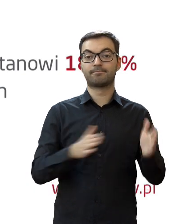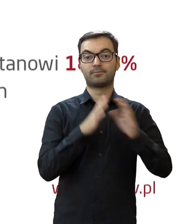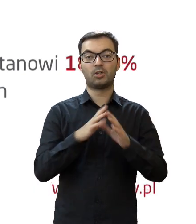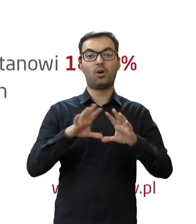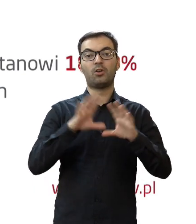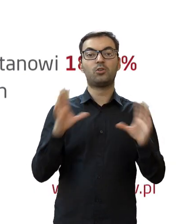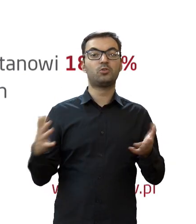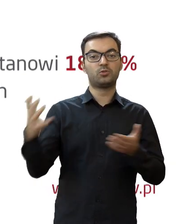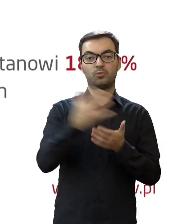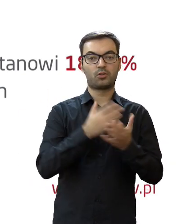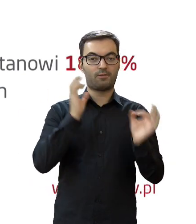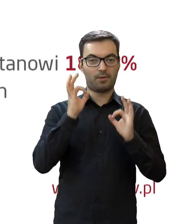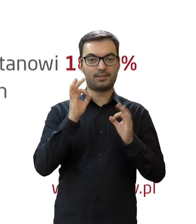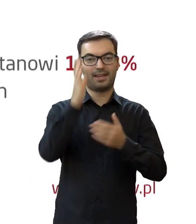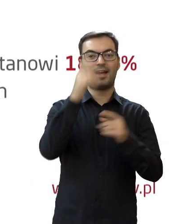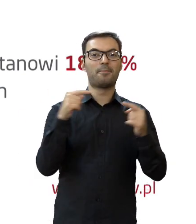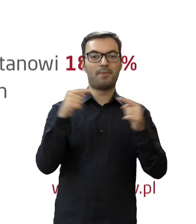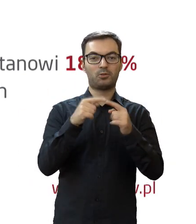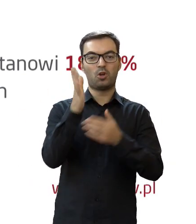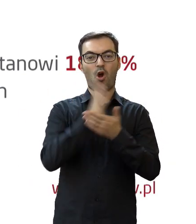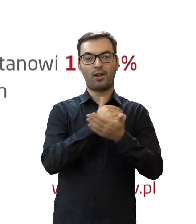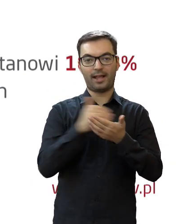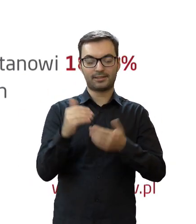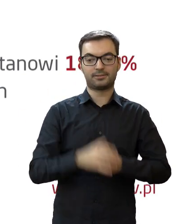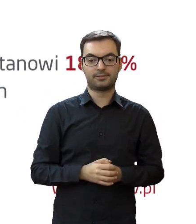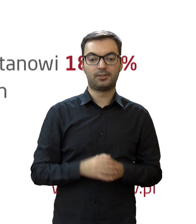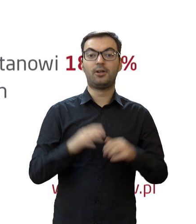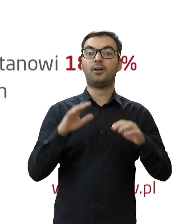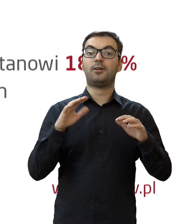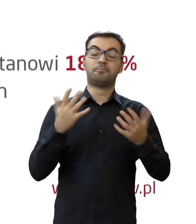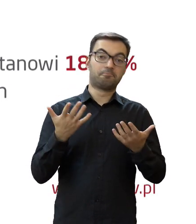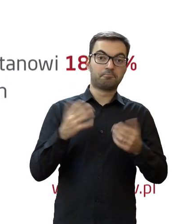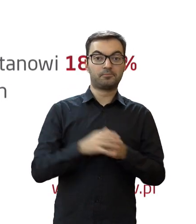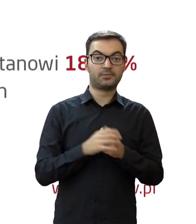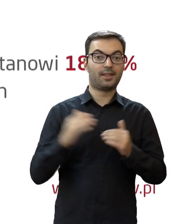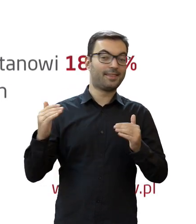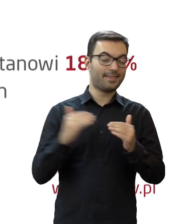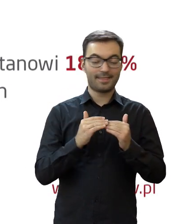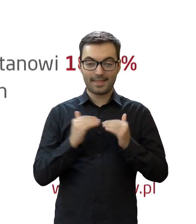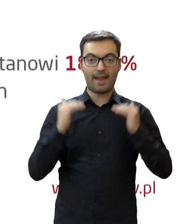18.14% of all the entitled voters.